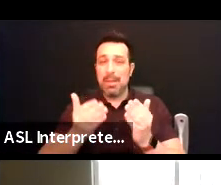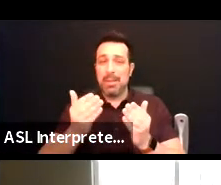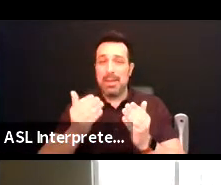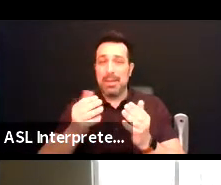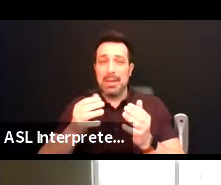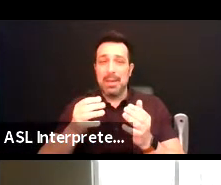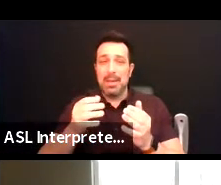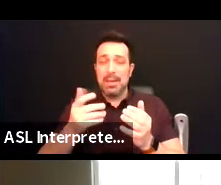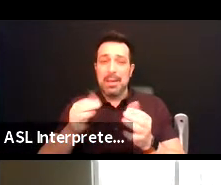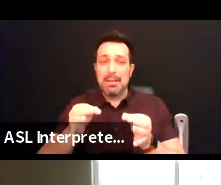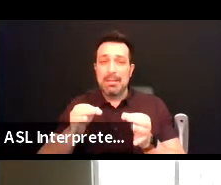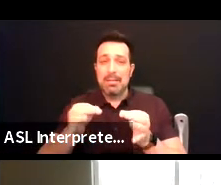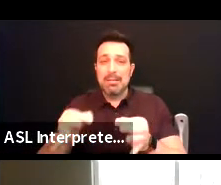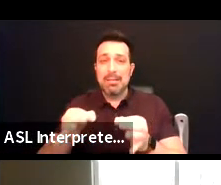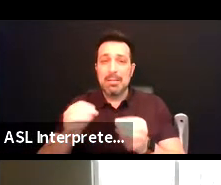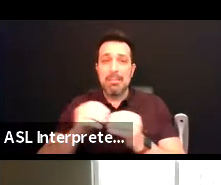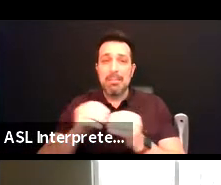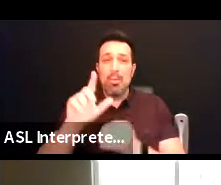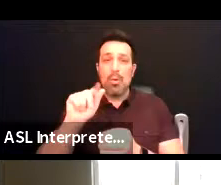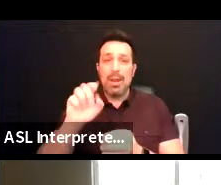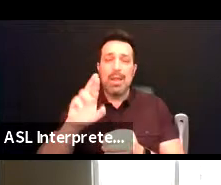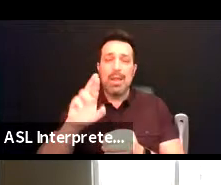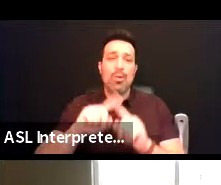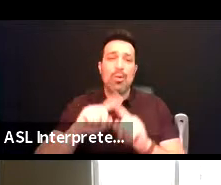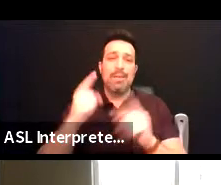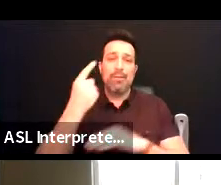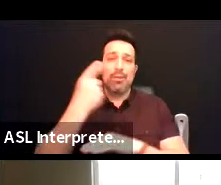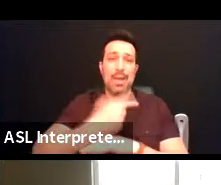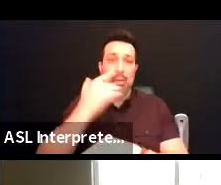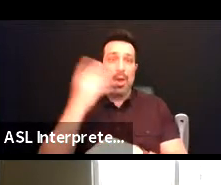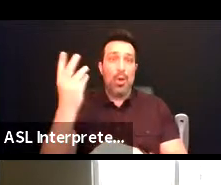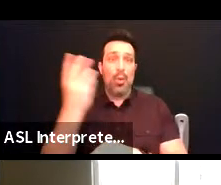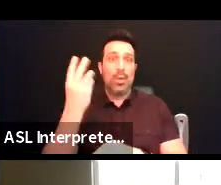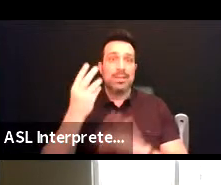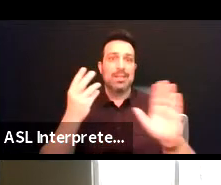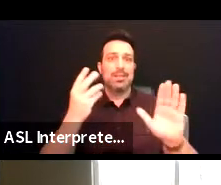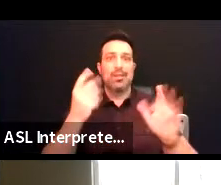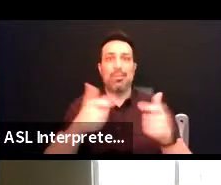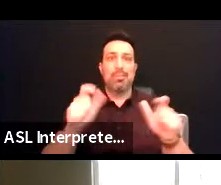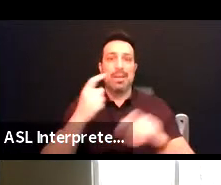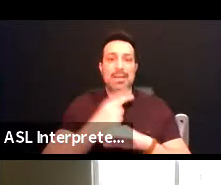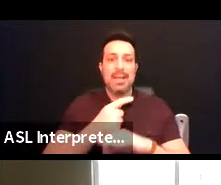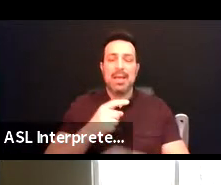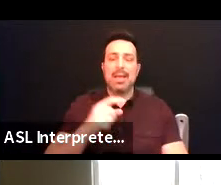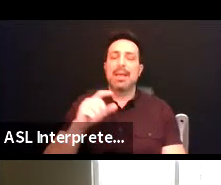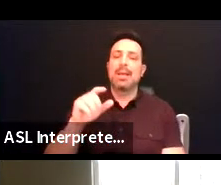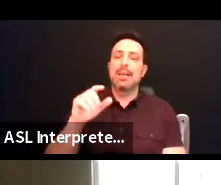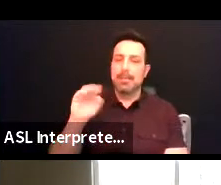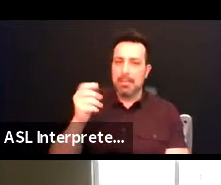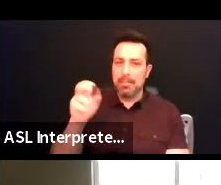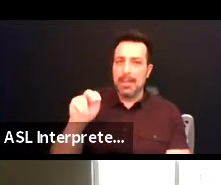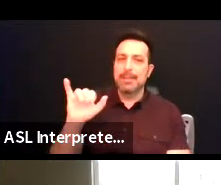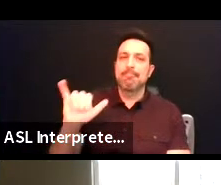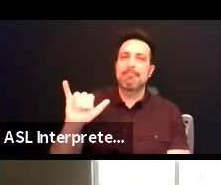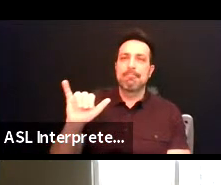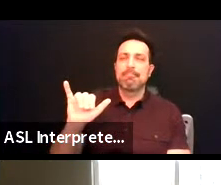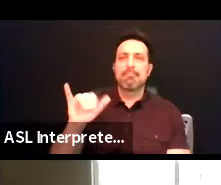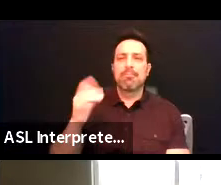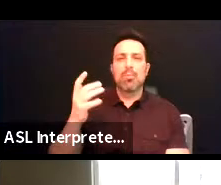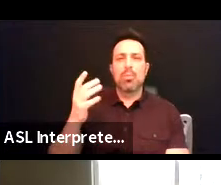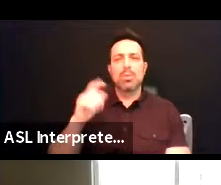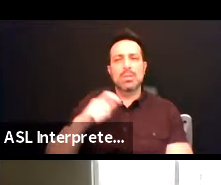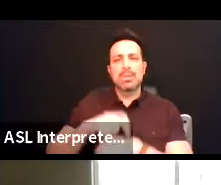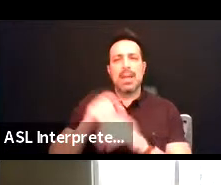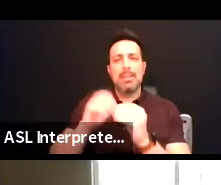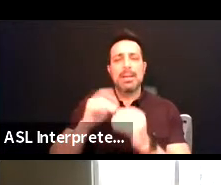it back a little later or on a different day, just because Wednesday's their biggest day. The biggest day. When do they usually, what are the times for their meeting